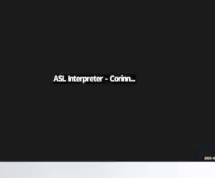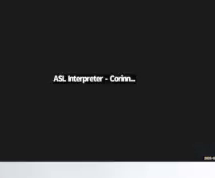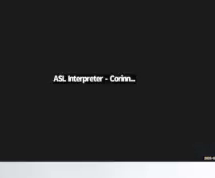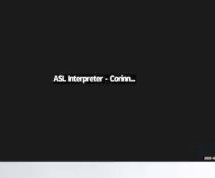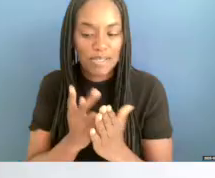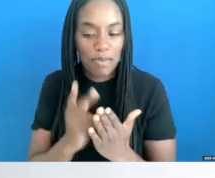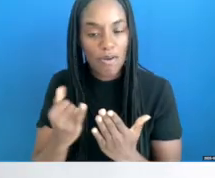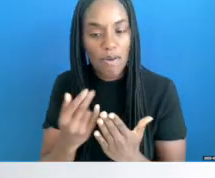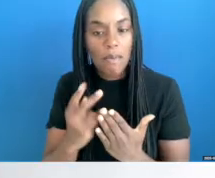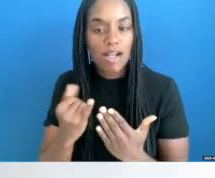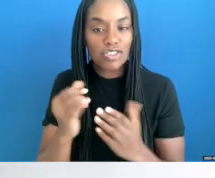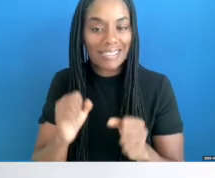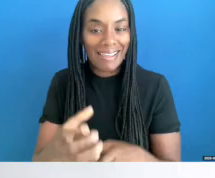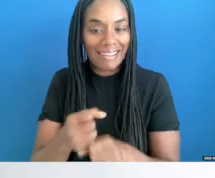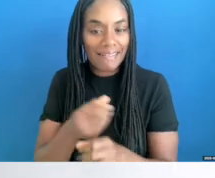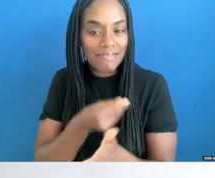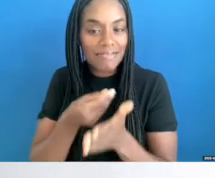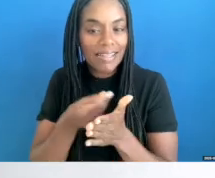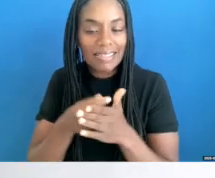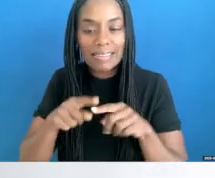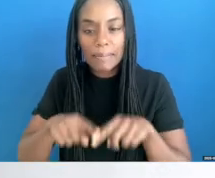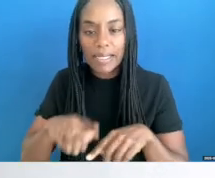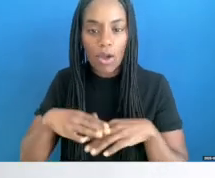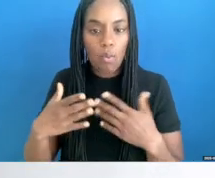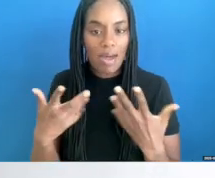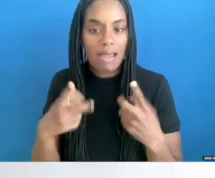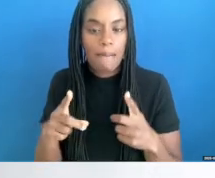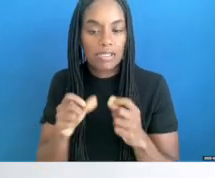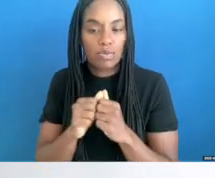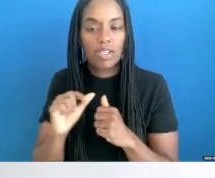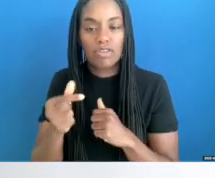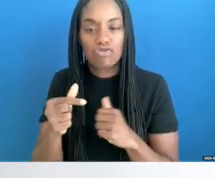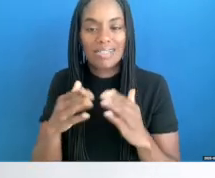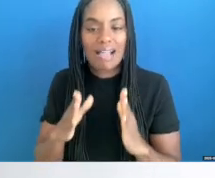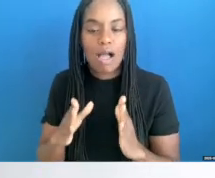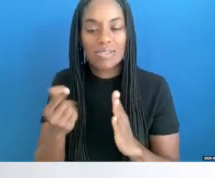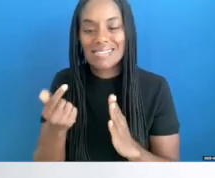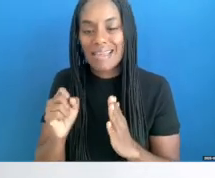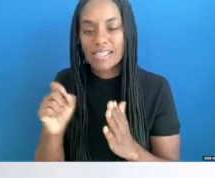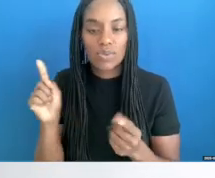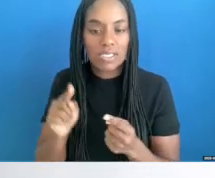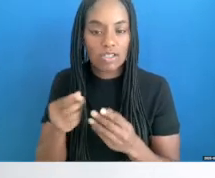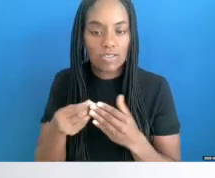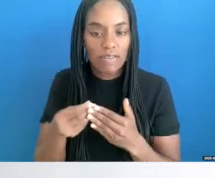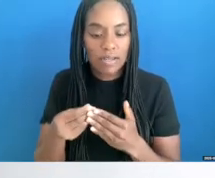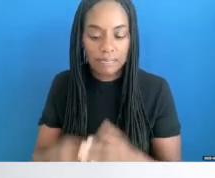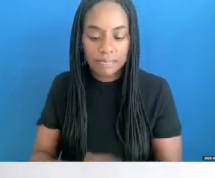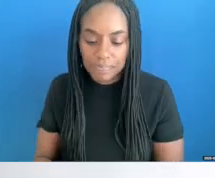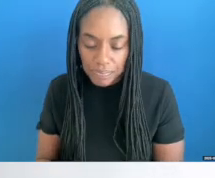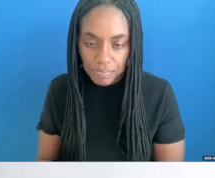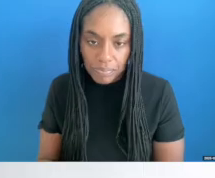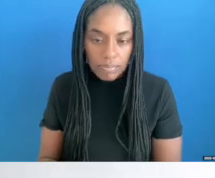receive funding depending on what happens with the Greenhouse Gas Reduction Fund